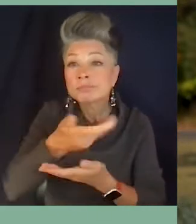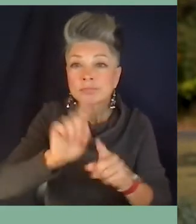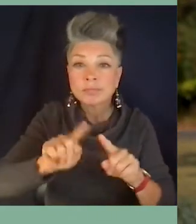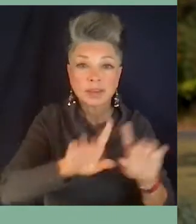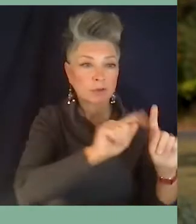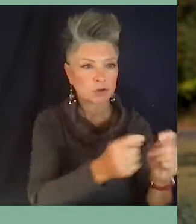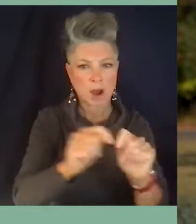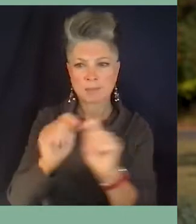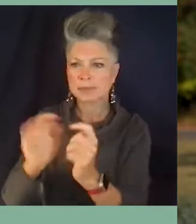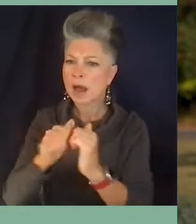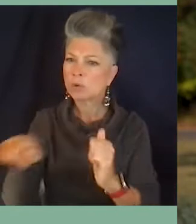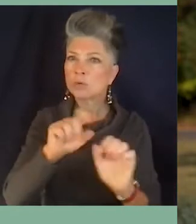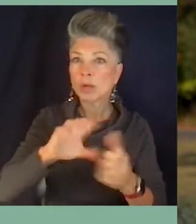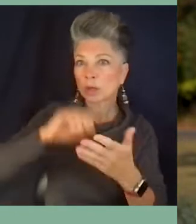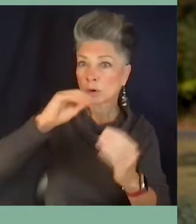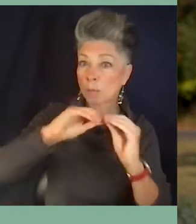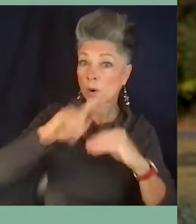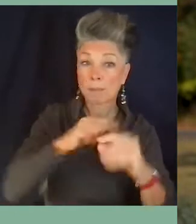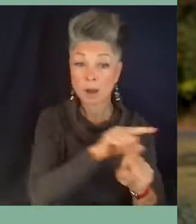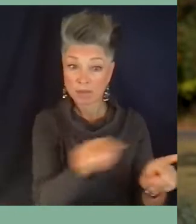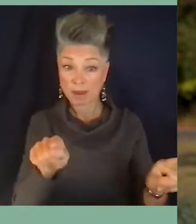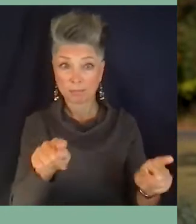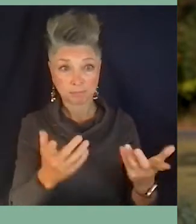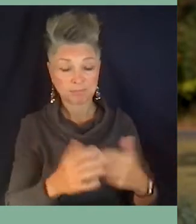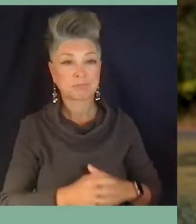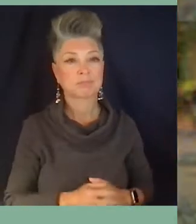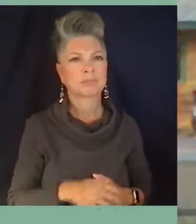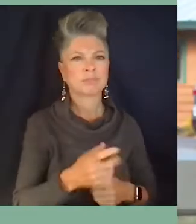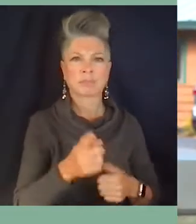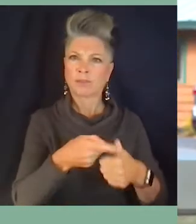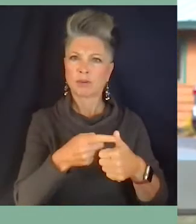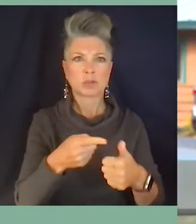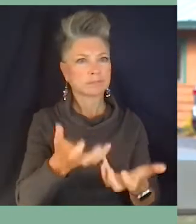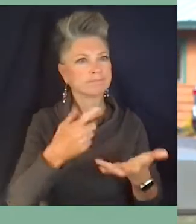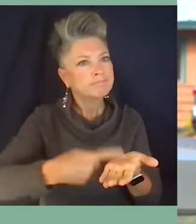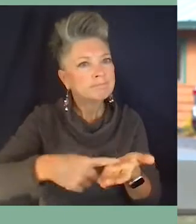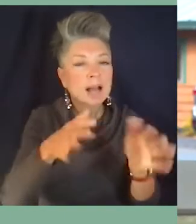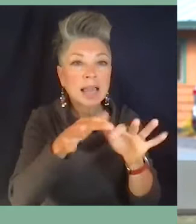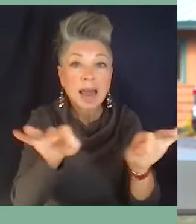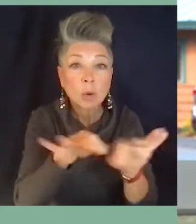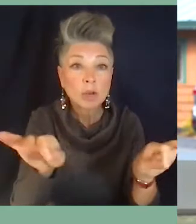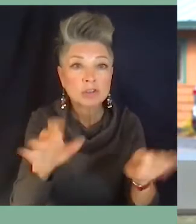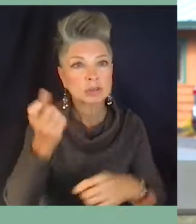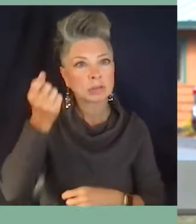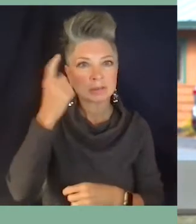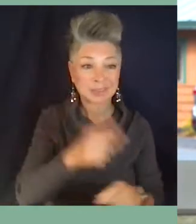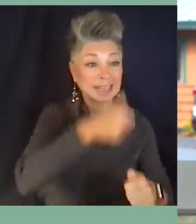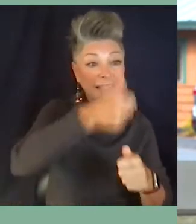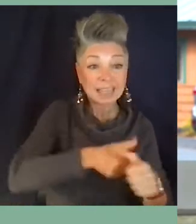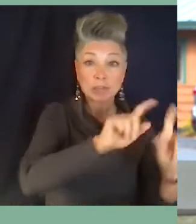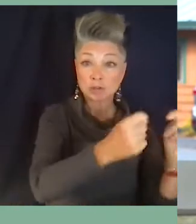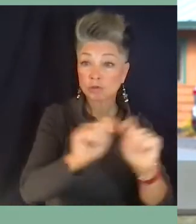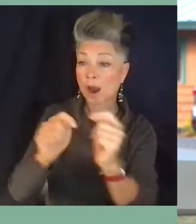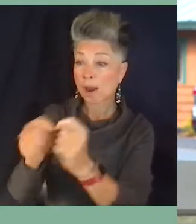Wisconsin and how you can get to know more about them in your community. One of the things we'd like to talk about is language.